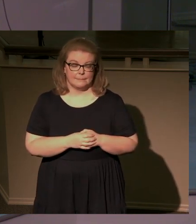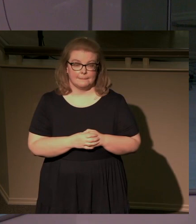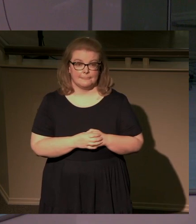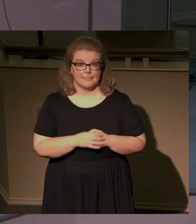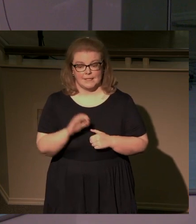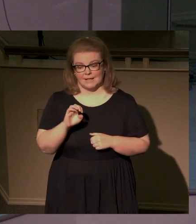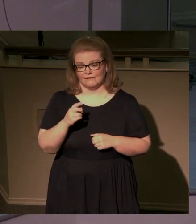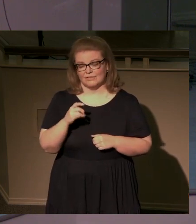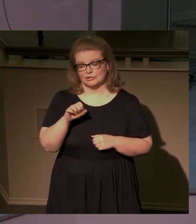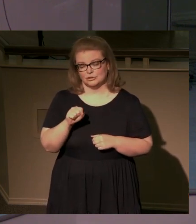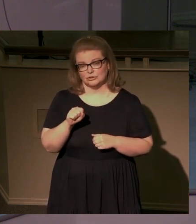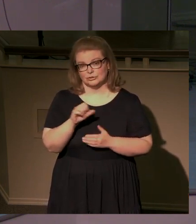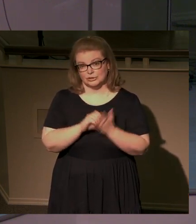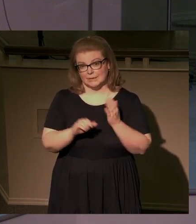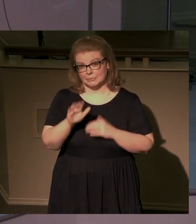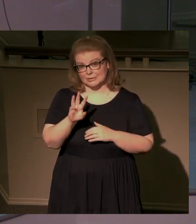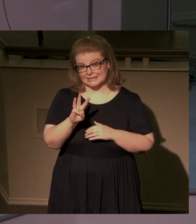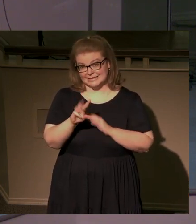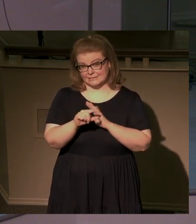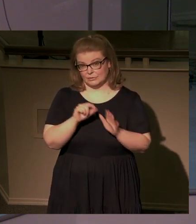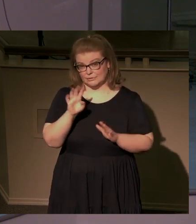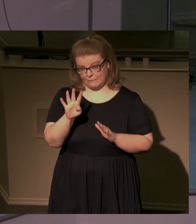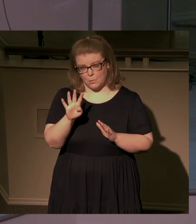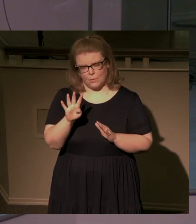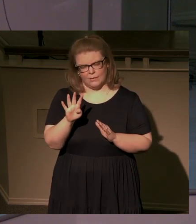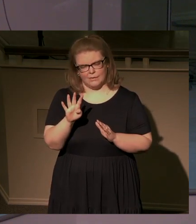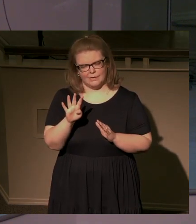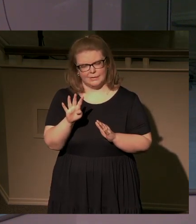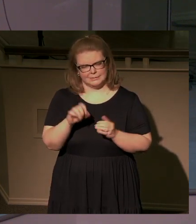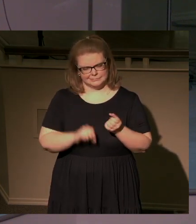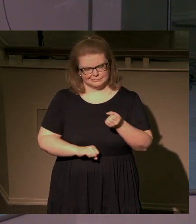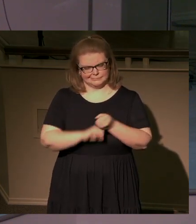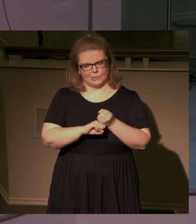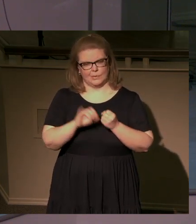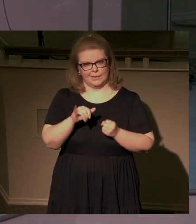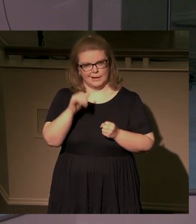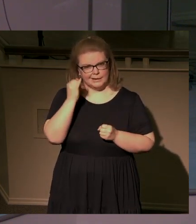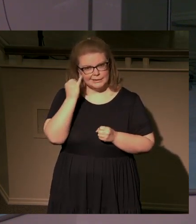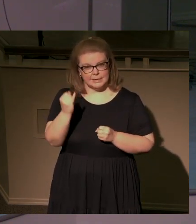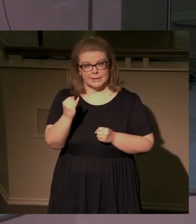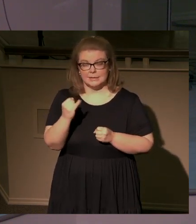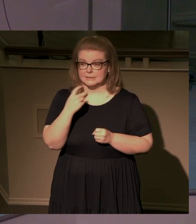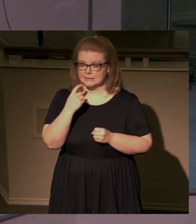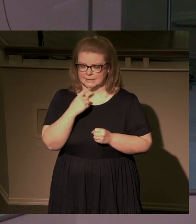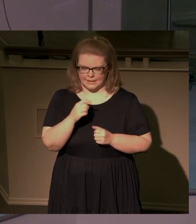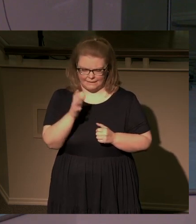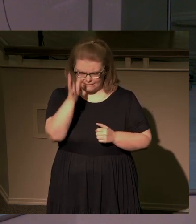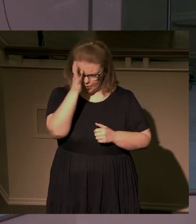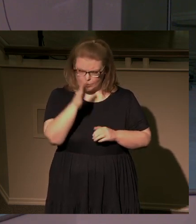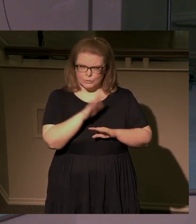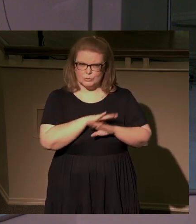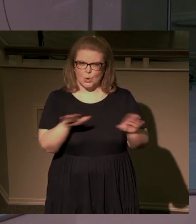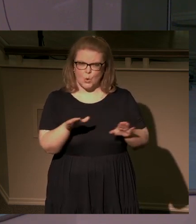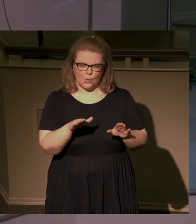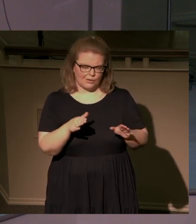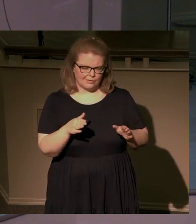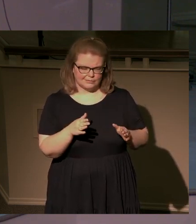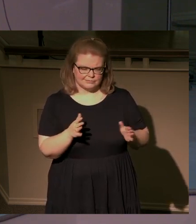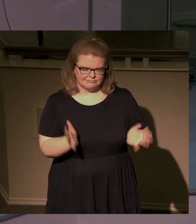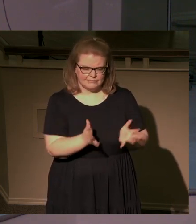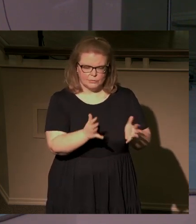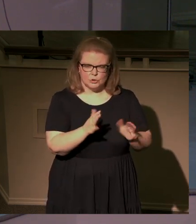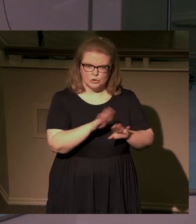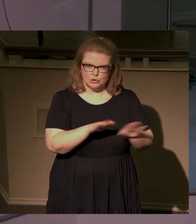Ephesians 6:4 follows up this idea. Notice what he says. Fathers, do not provoke your children to anger, but bring them up